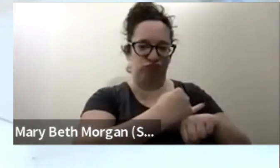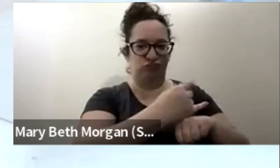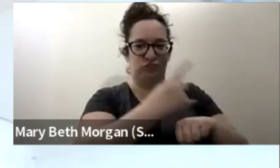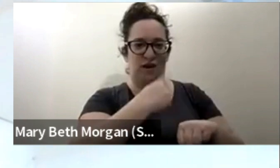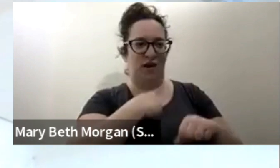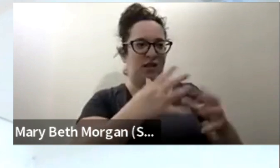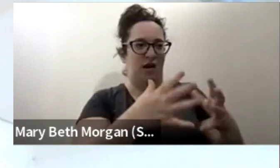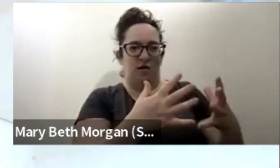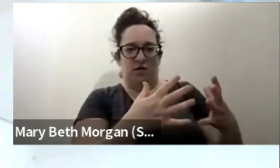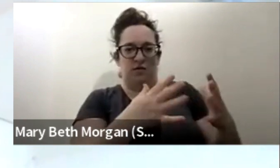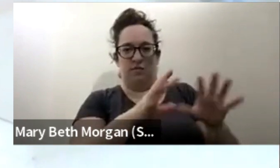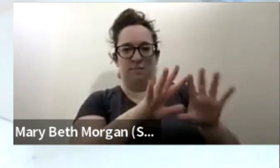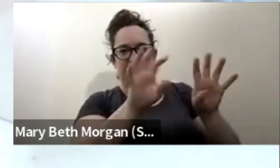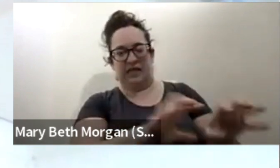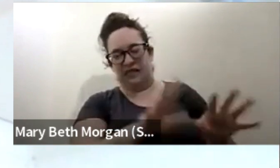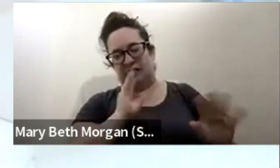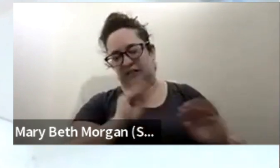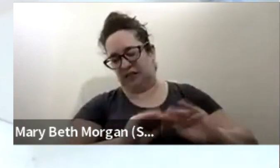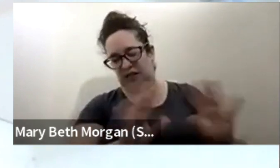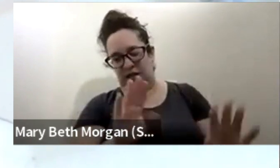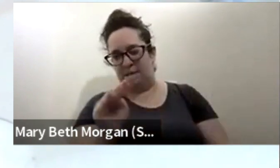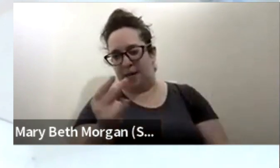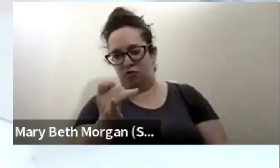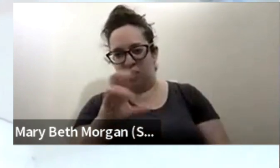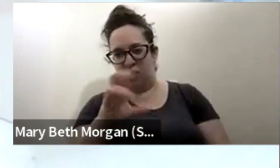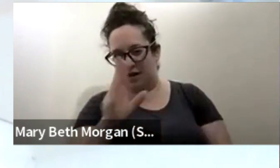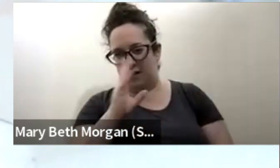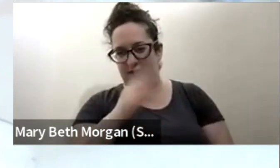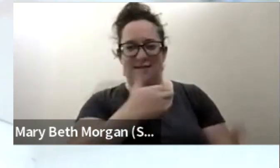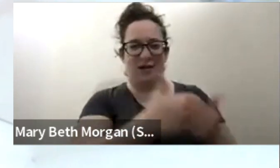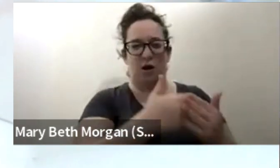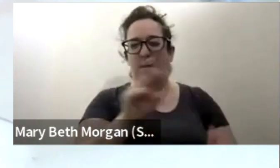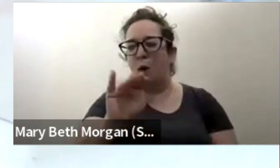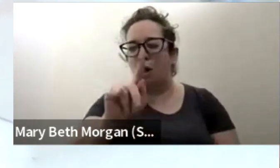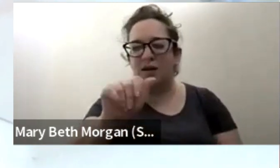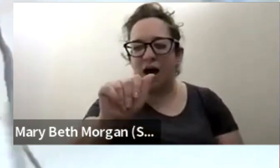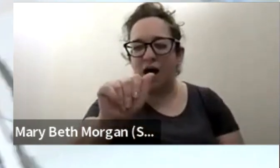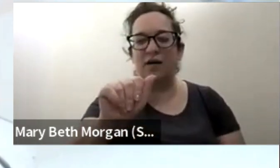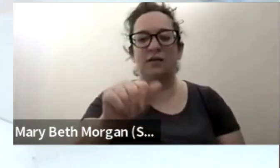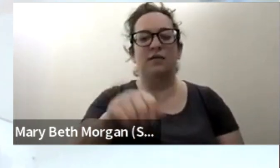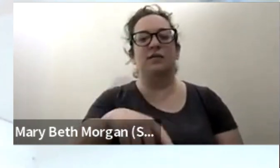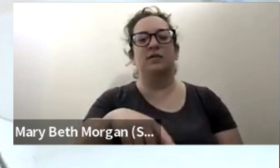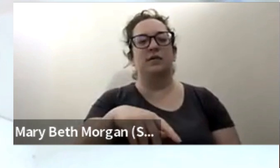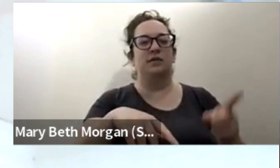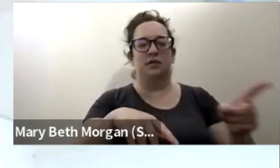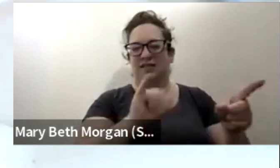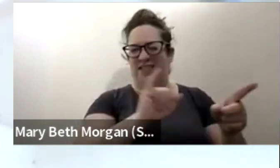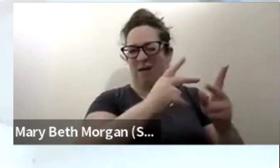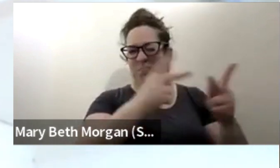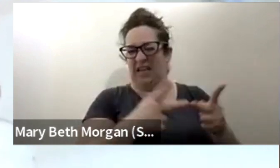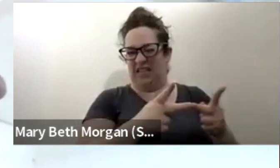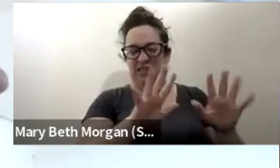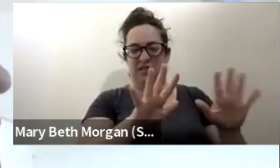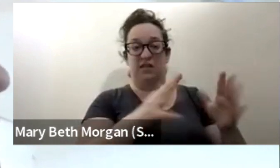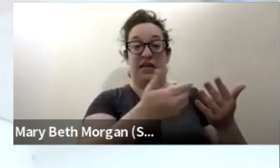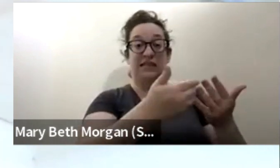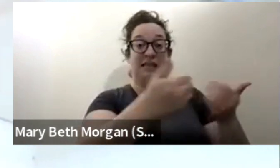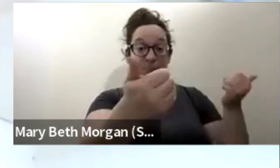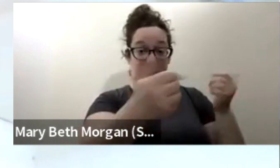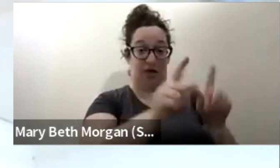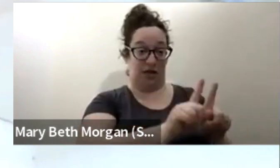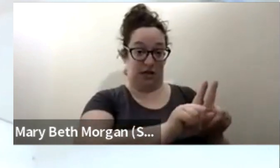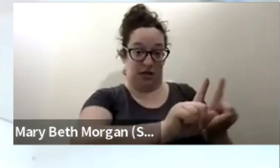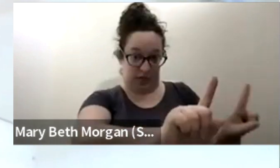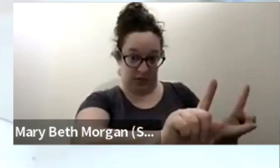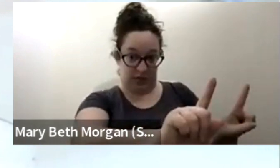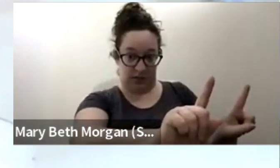kind of mythical island with a lot of Italian names. It's clearly Mediterranean, could be Malta. It's that kind of place, right?